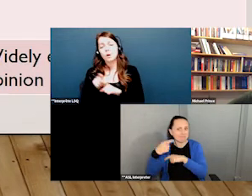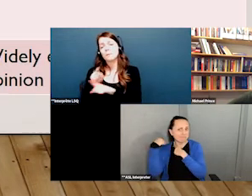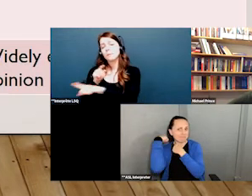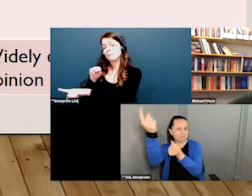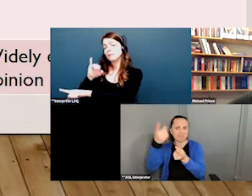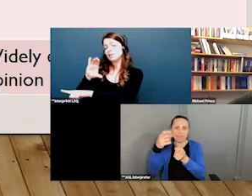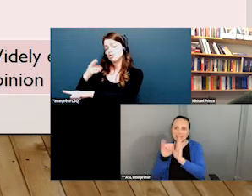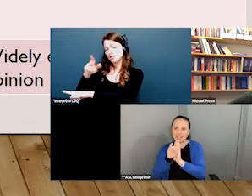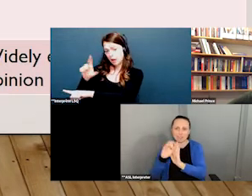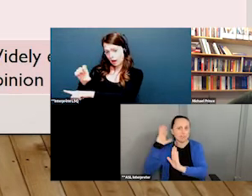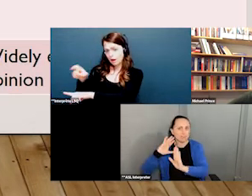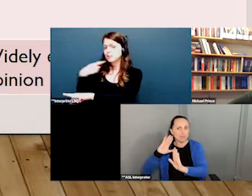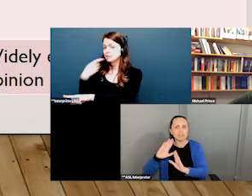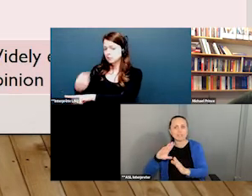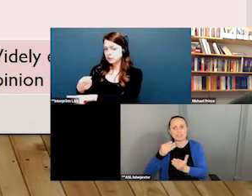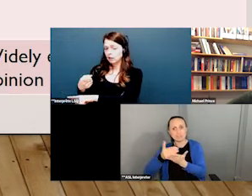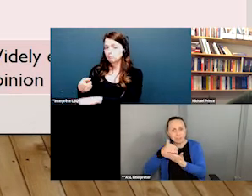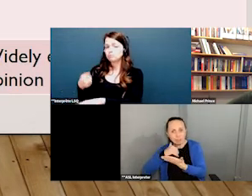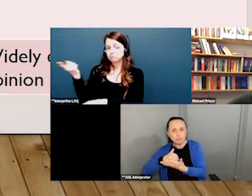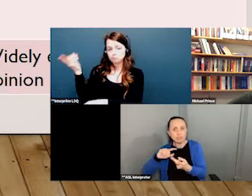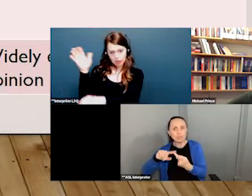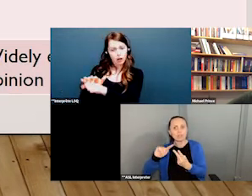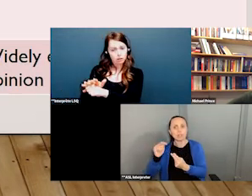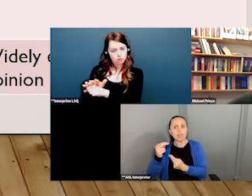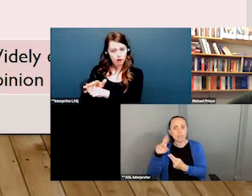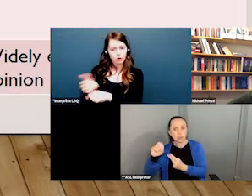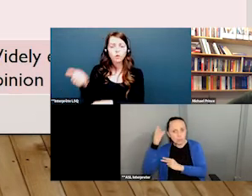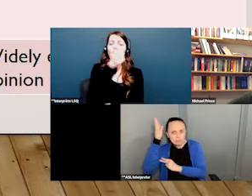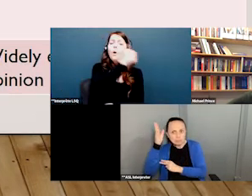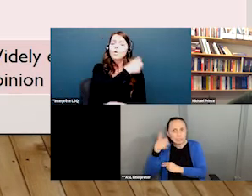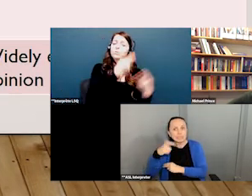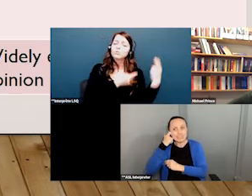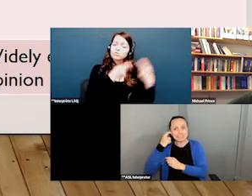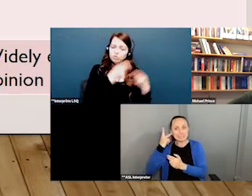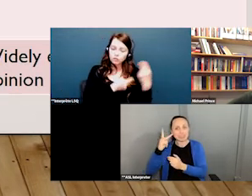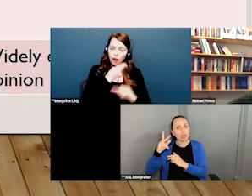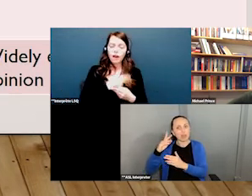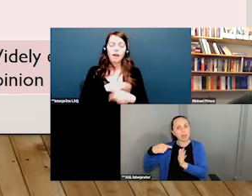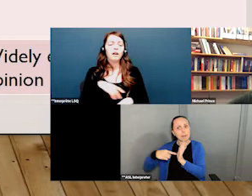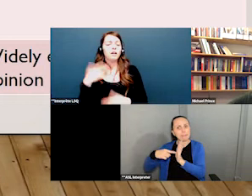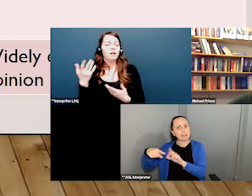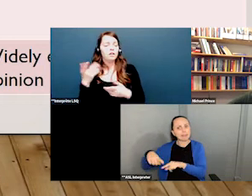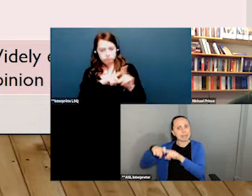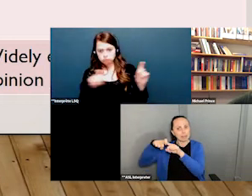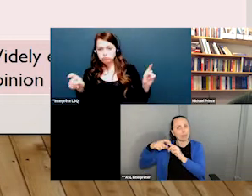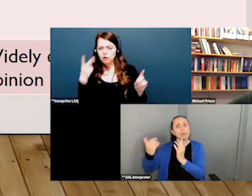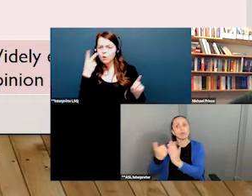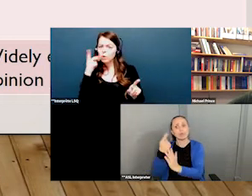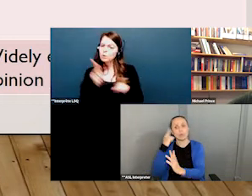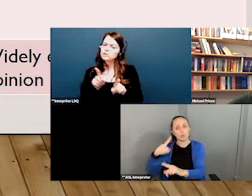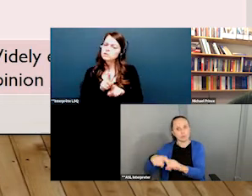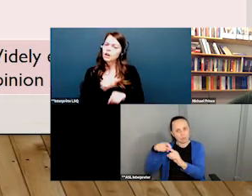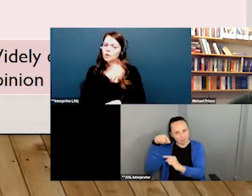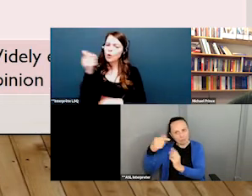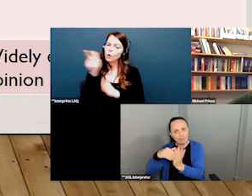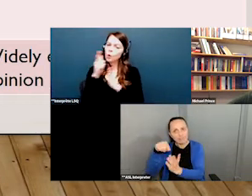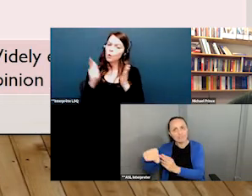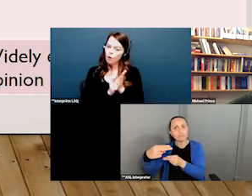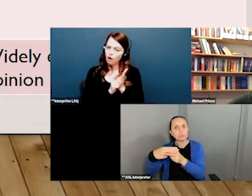previous budgets and throne speeches. And we did see a bill tabled last year, and a new one will be tabled again